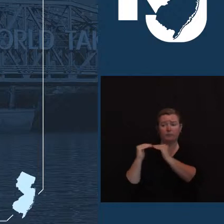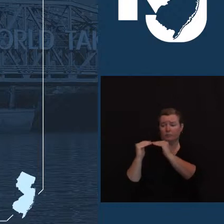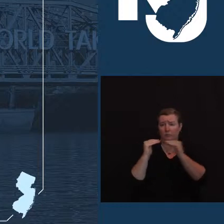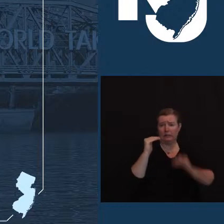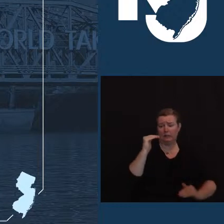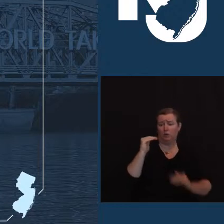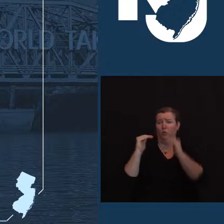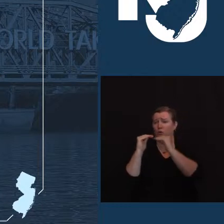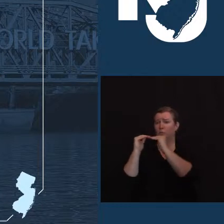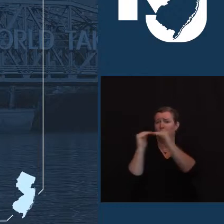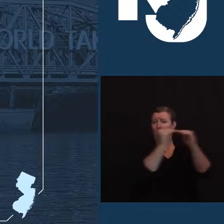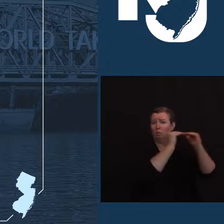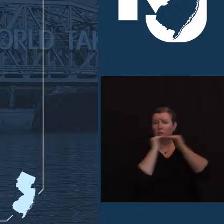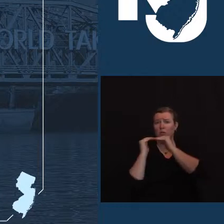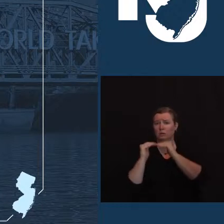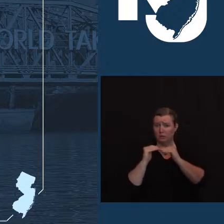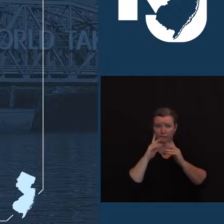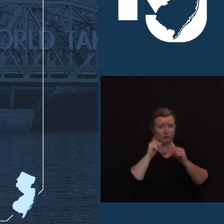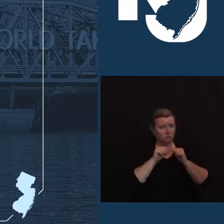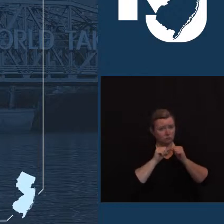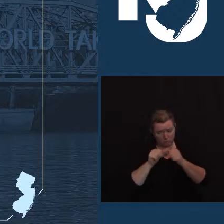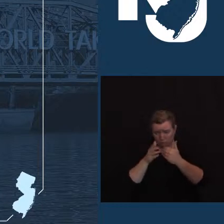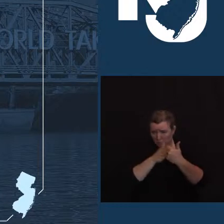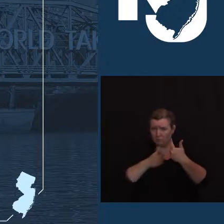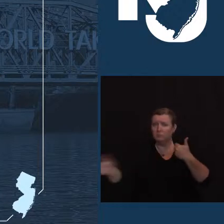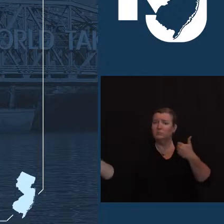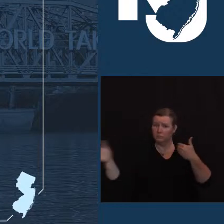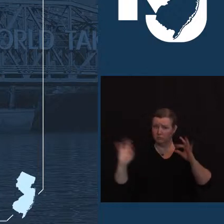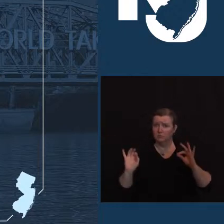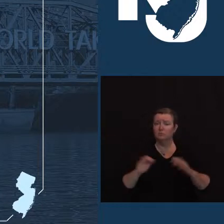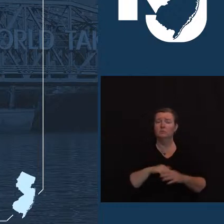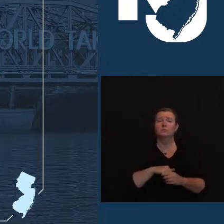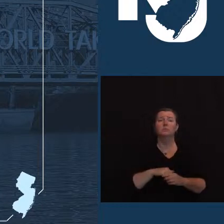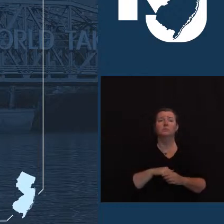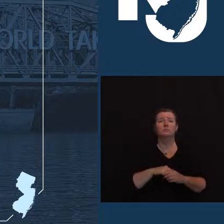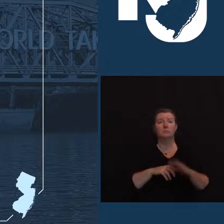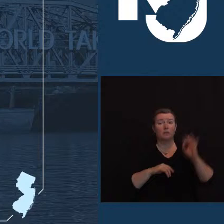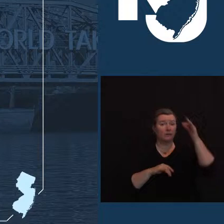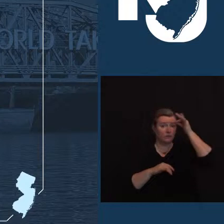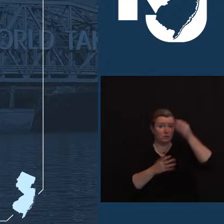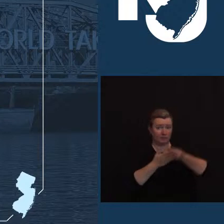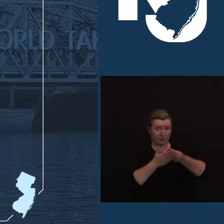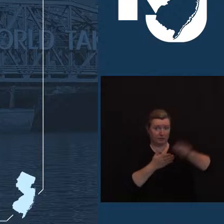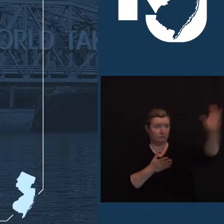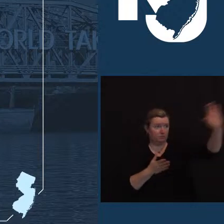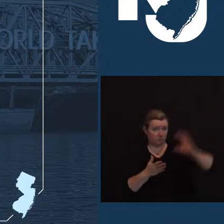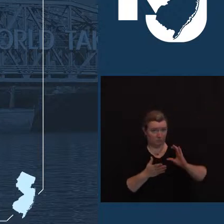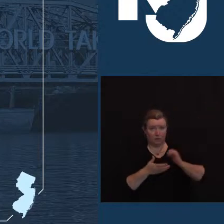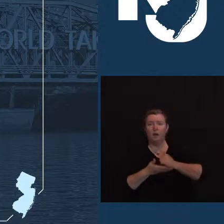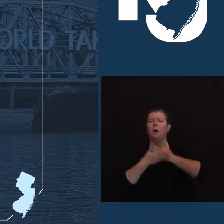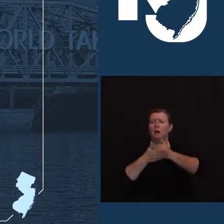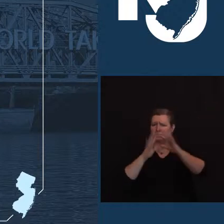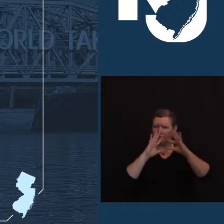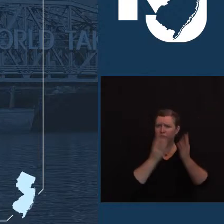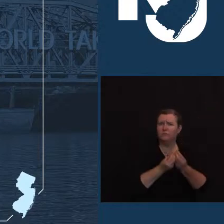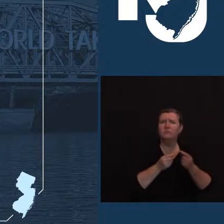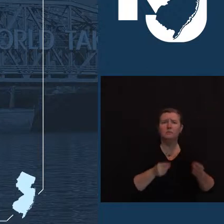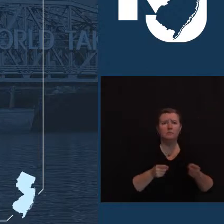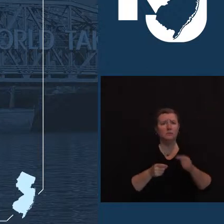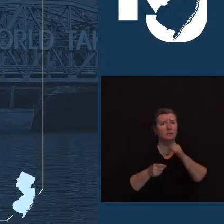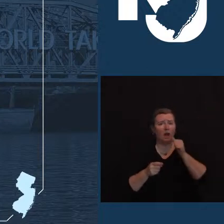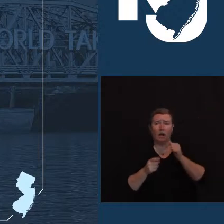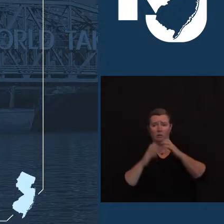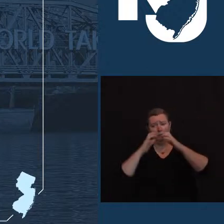long-term recovery. The federal benefit has helped families and kept a stalled economy from falling into an economic collapse.